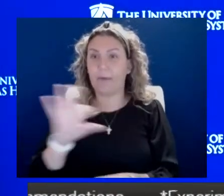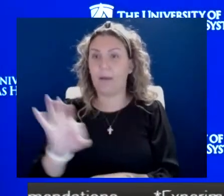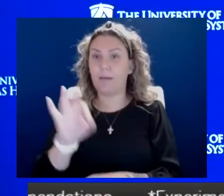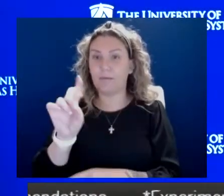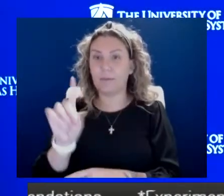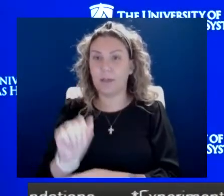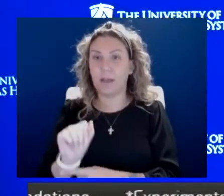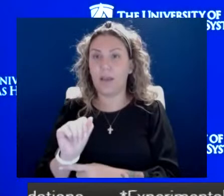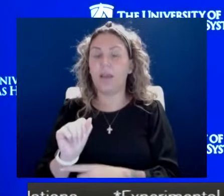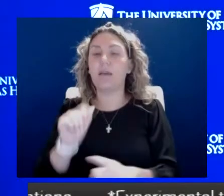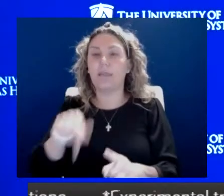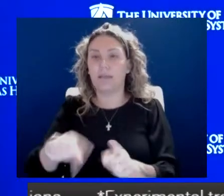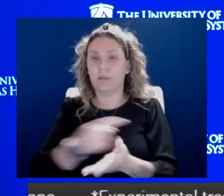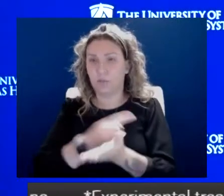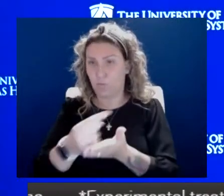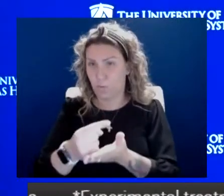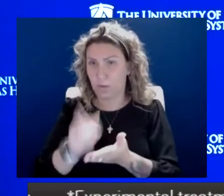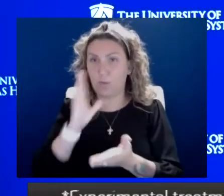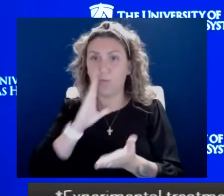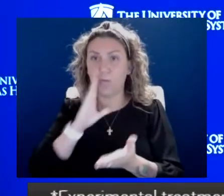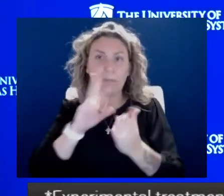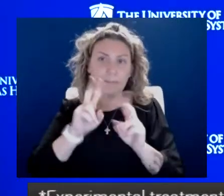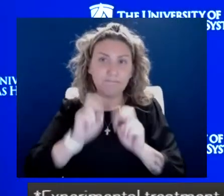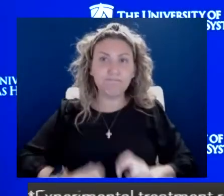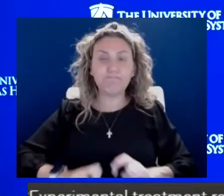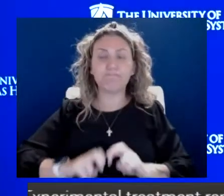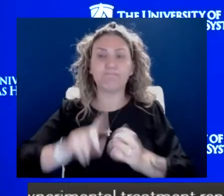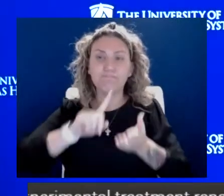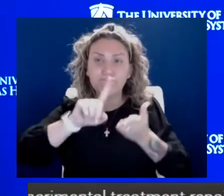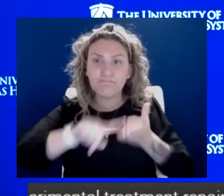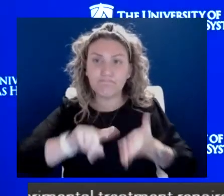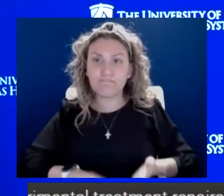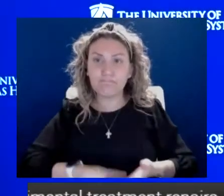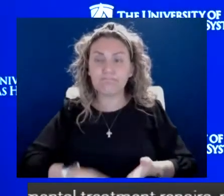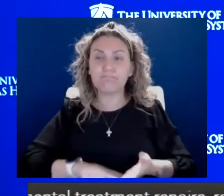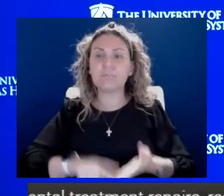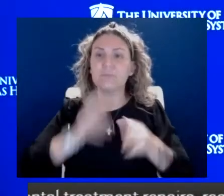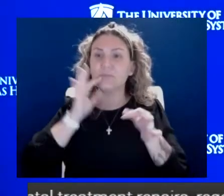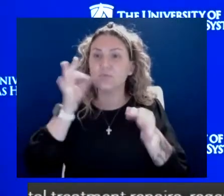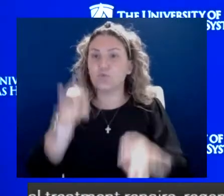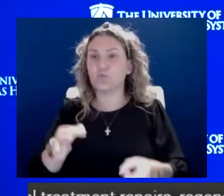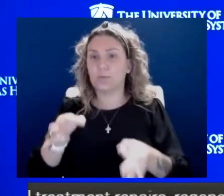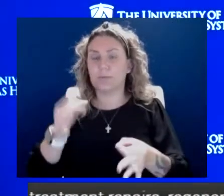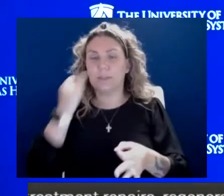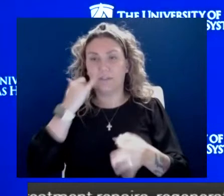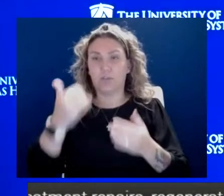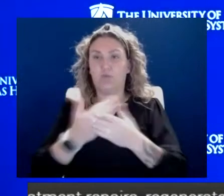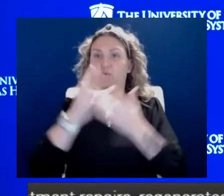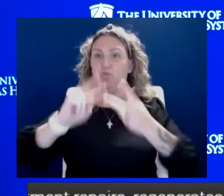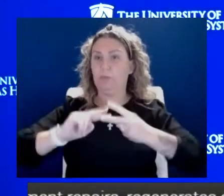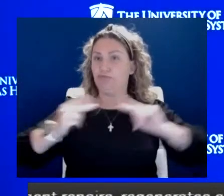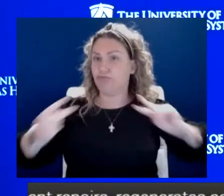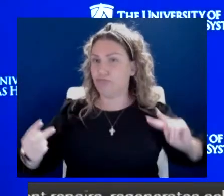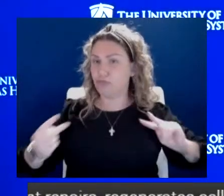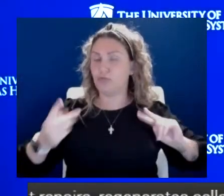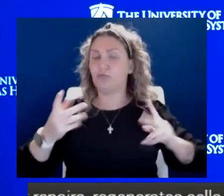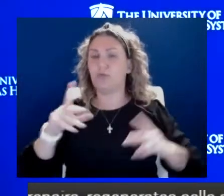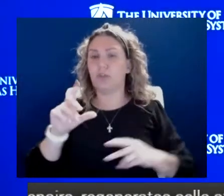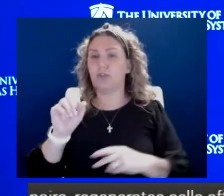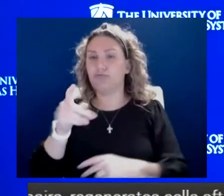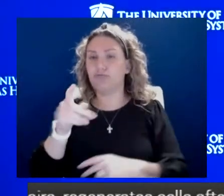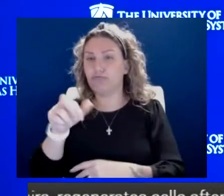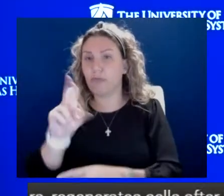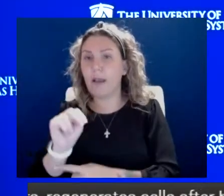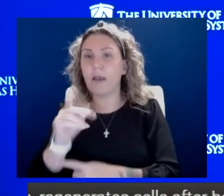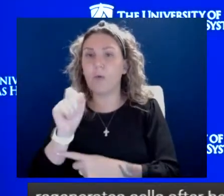think this week, going to actually be looking at determining if new strains or variant spikes